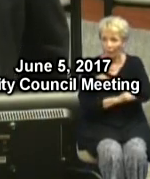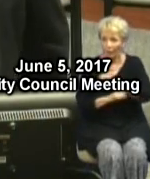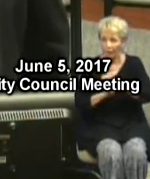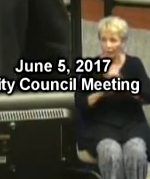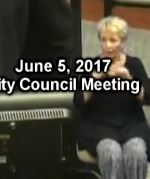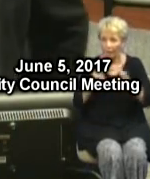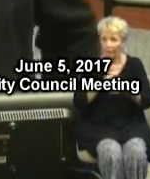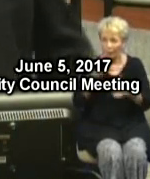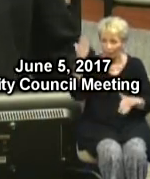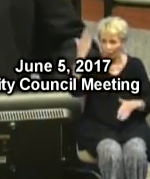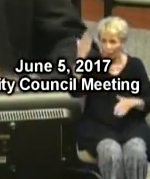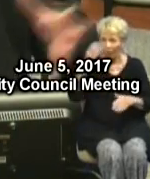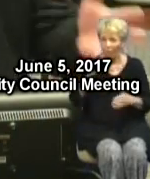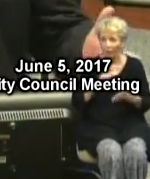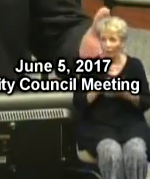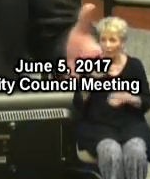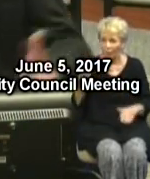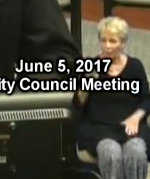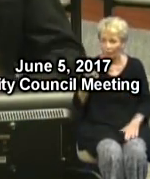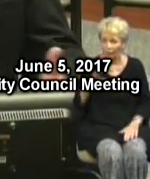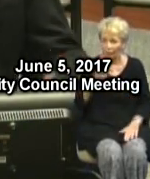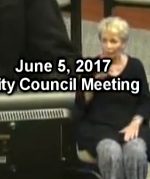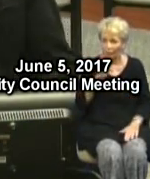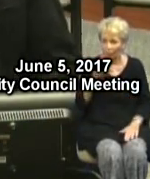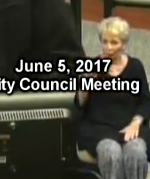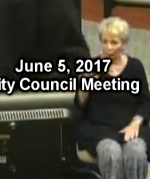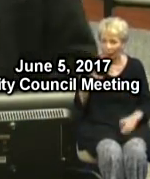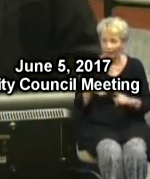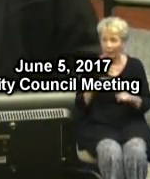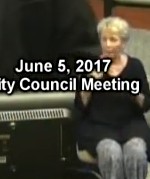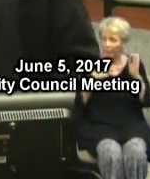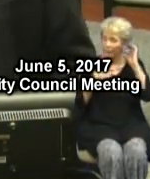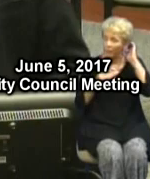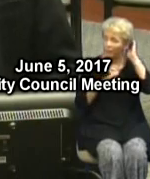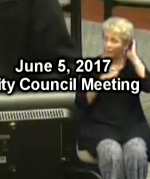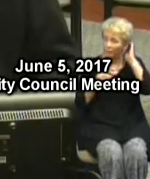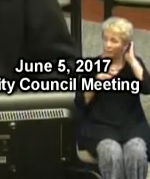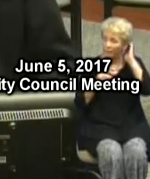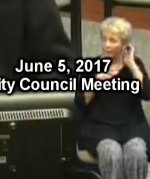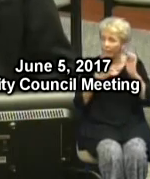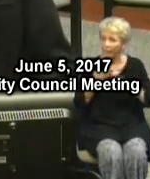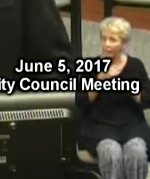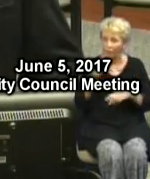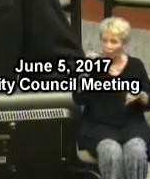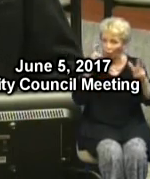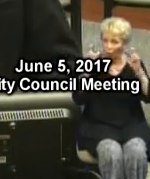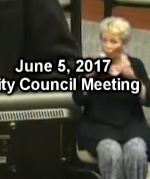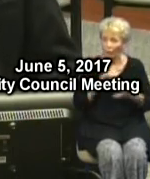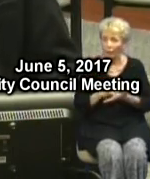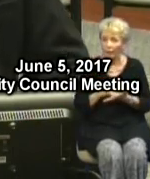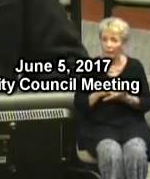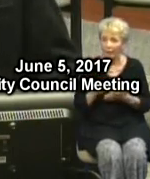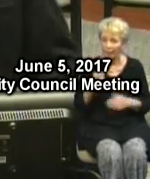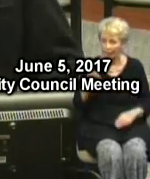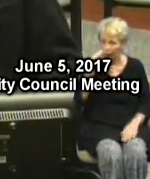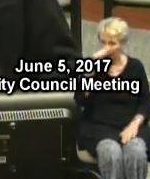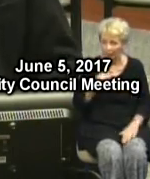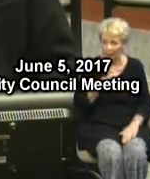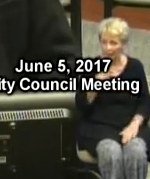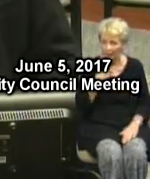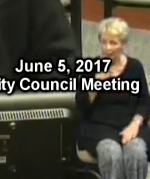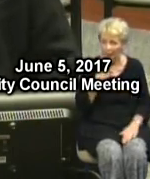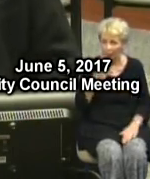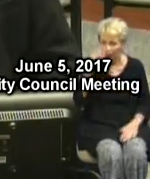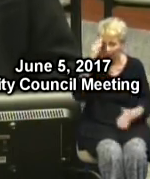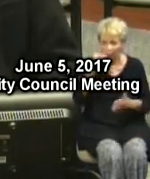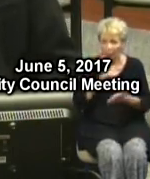a spill of the history of Burke County and Morganton. And after he heard this, he looked at me and said, you